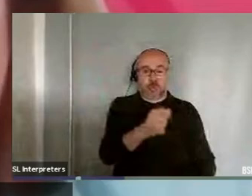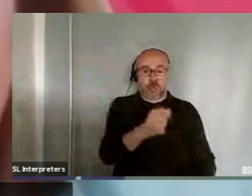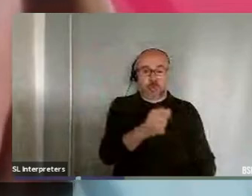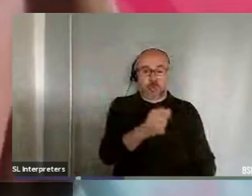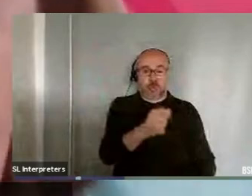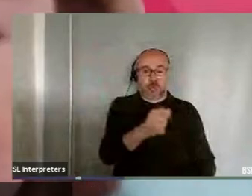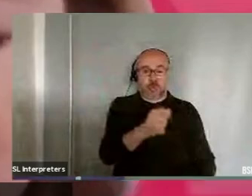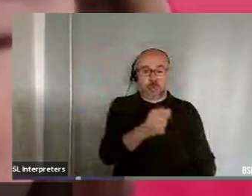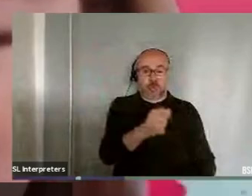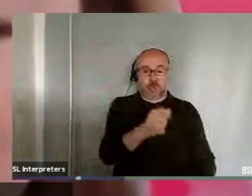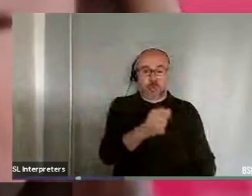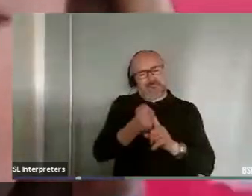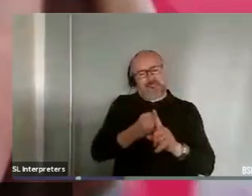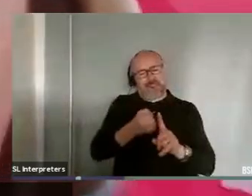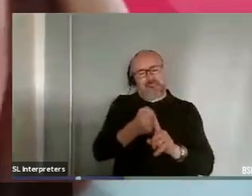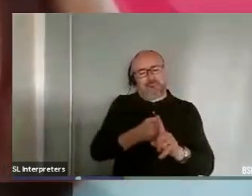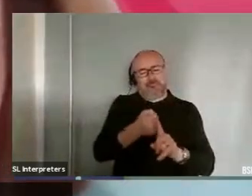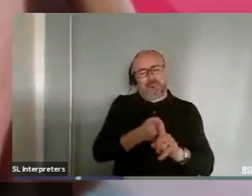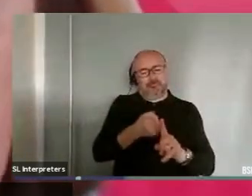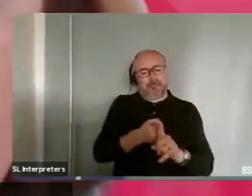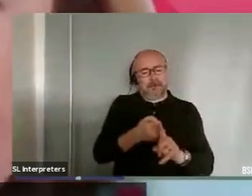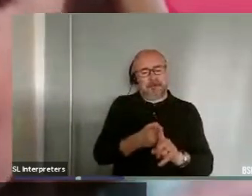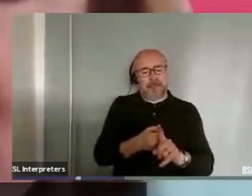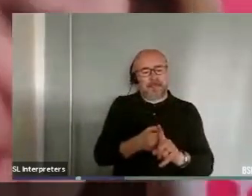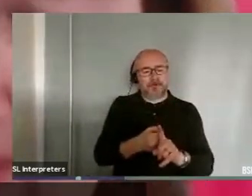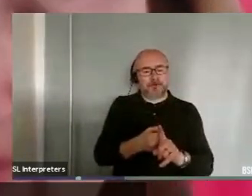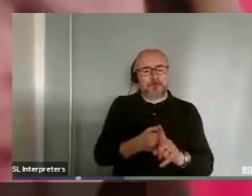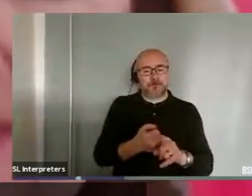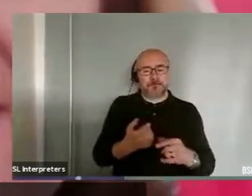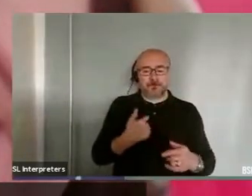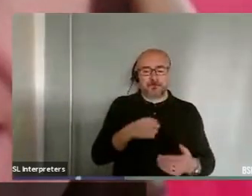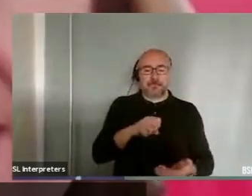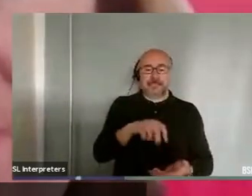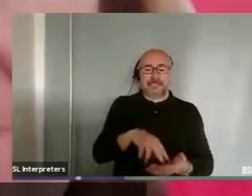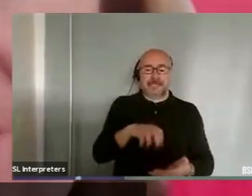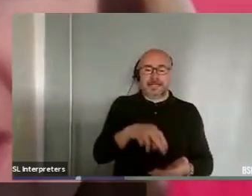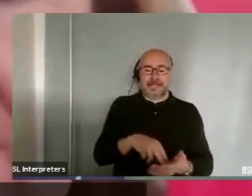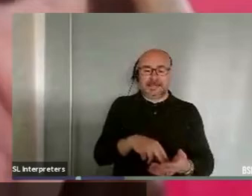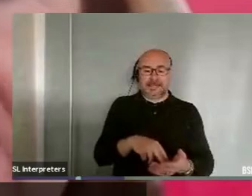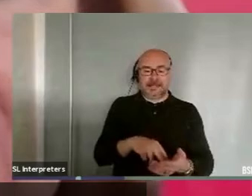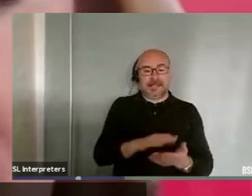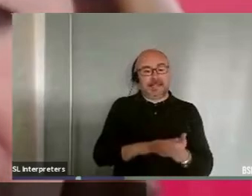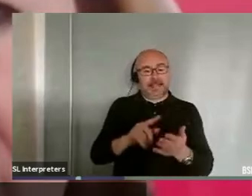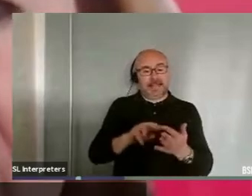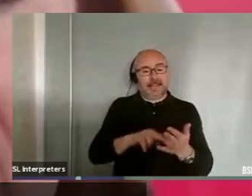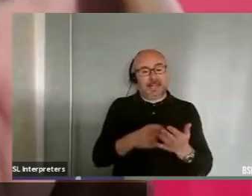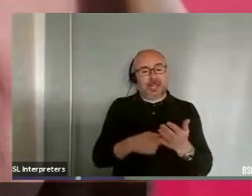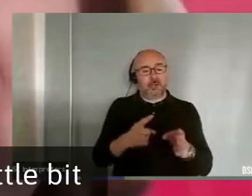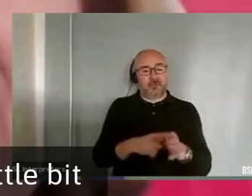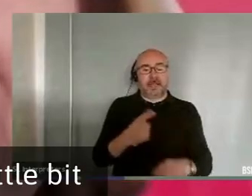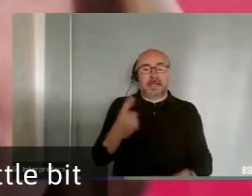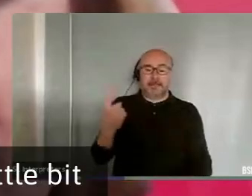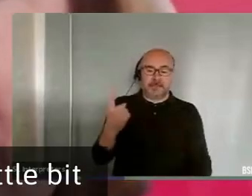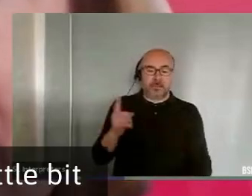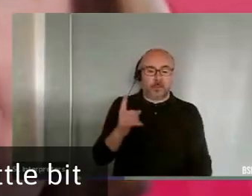And I'm delighted that Henry also now is the Associate Director of Brain Health Scotland.